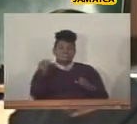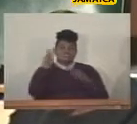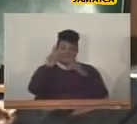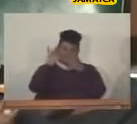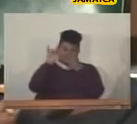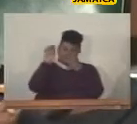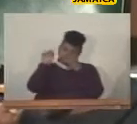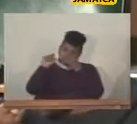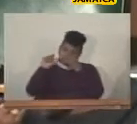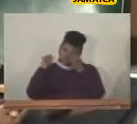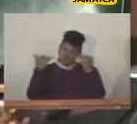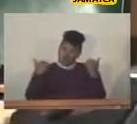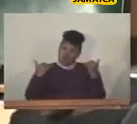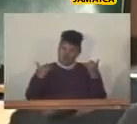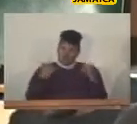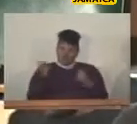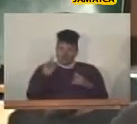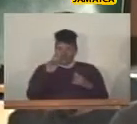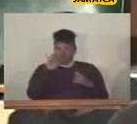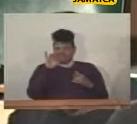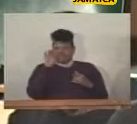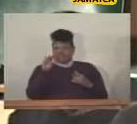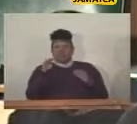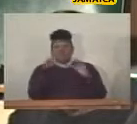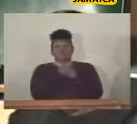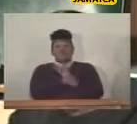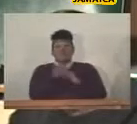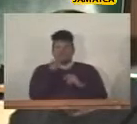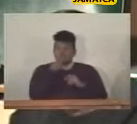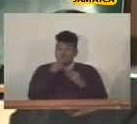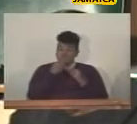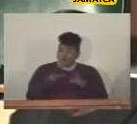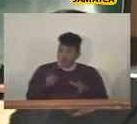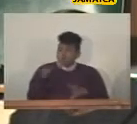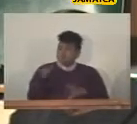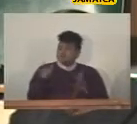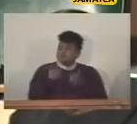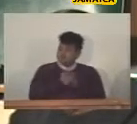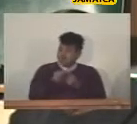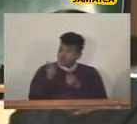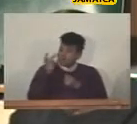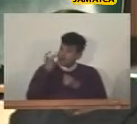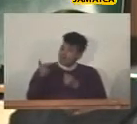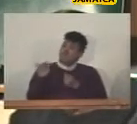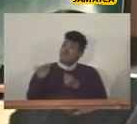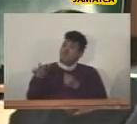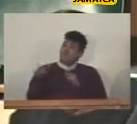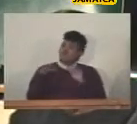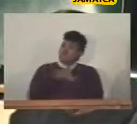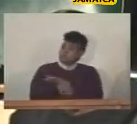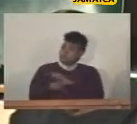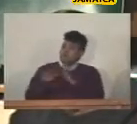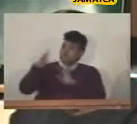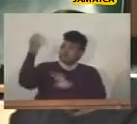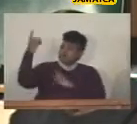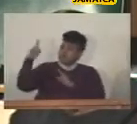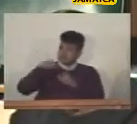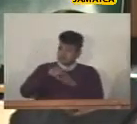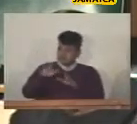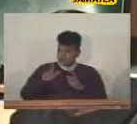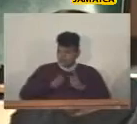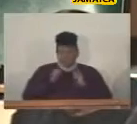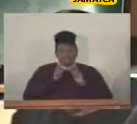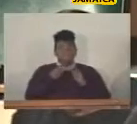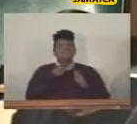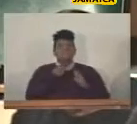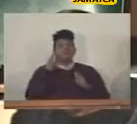to these improvements, These amendments are low-hanging fruit, and everyone, particularly the accused persons,